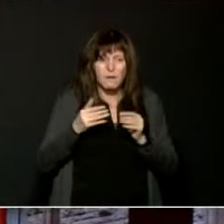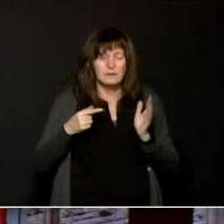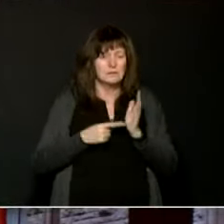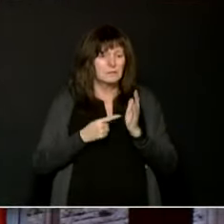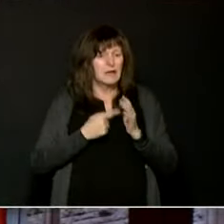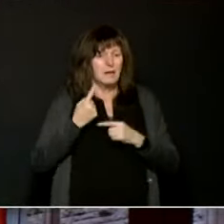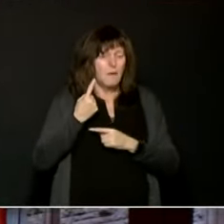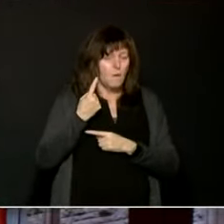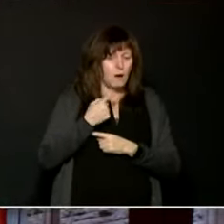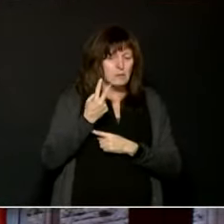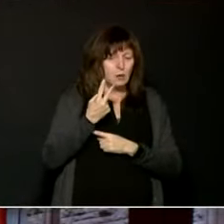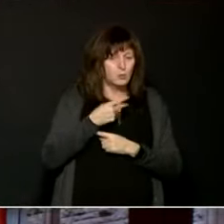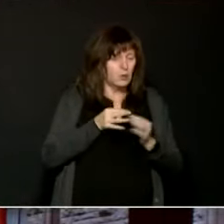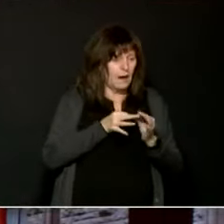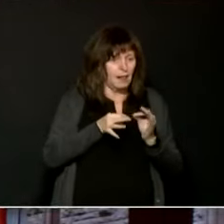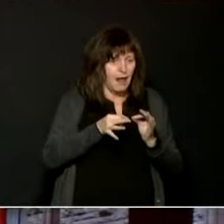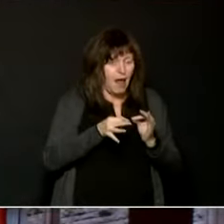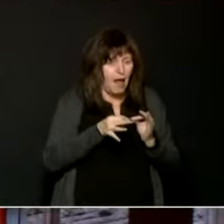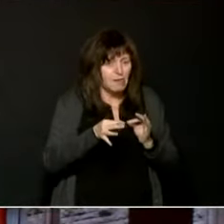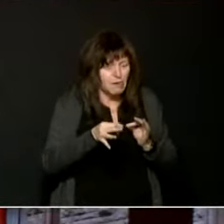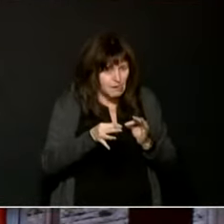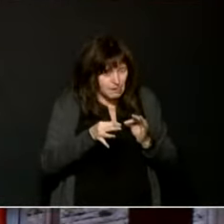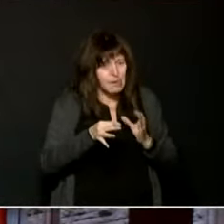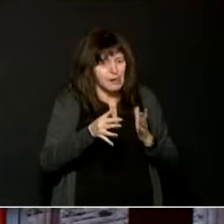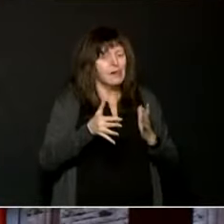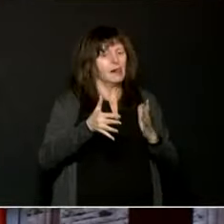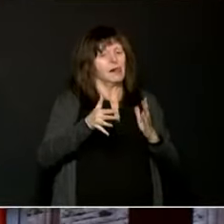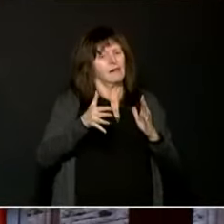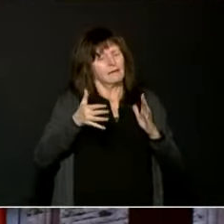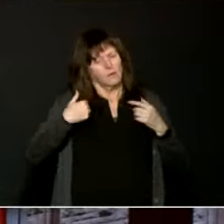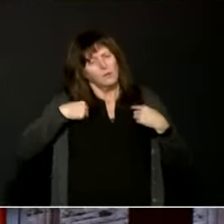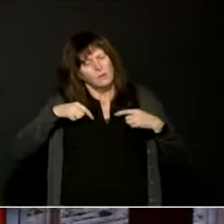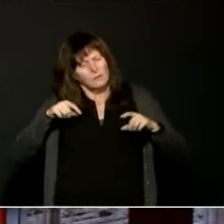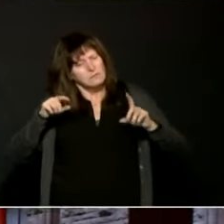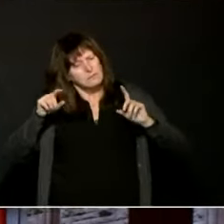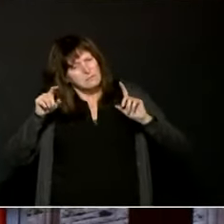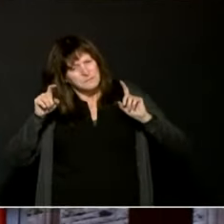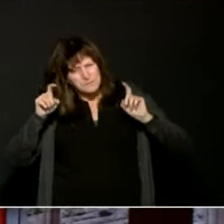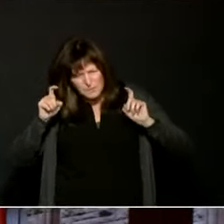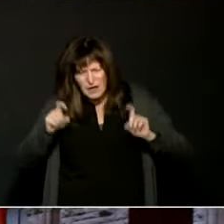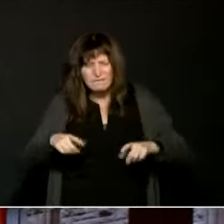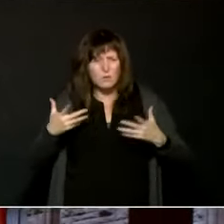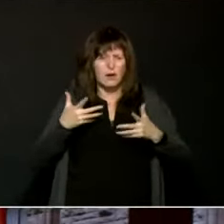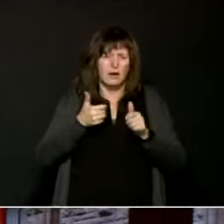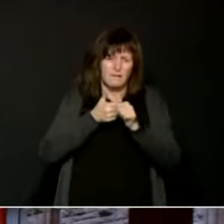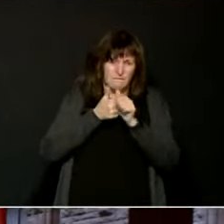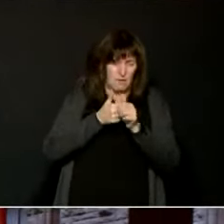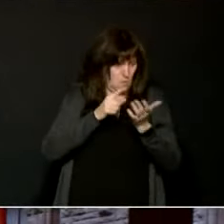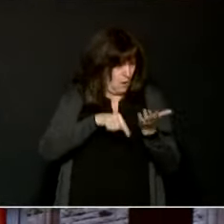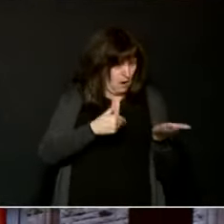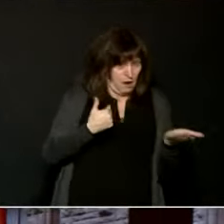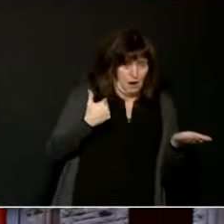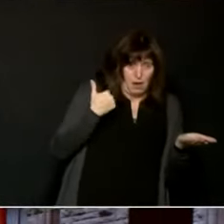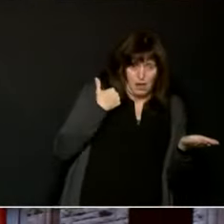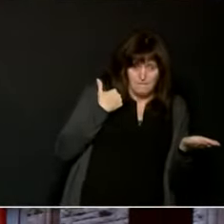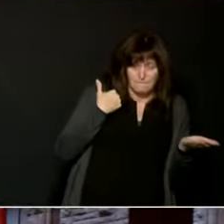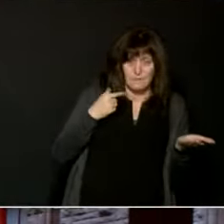as I guess, quick and responsive as we can in that. Follow up, and this is the last